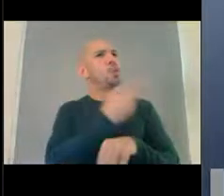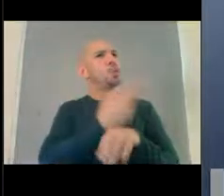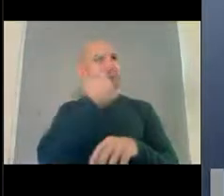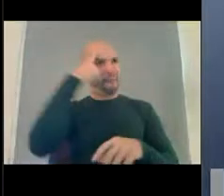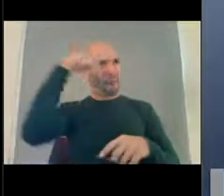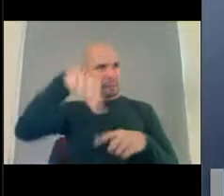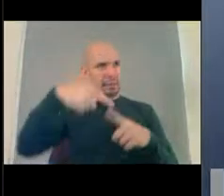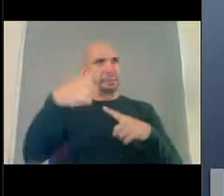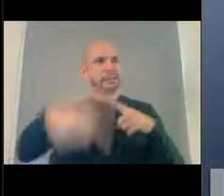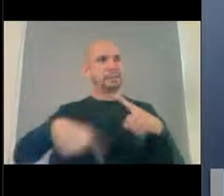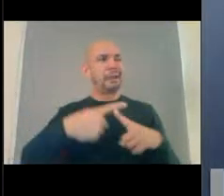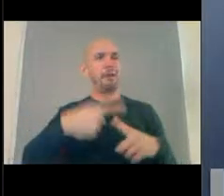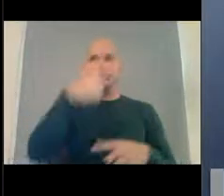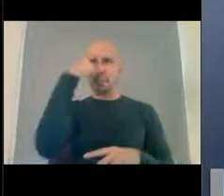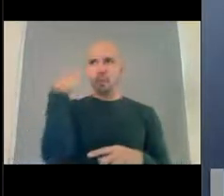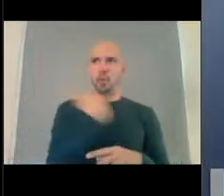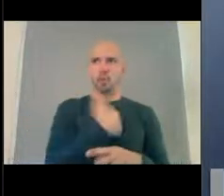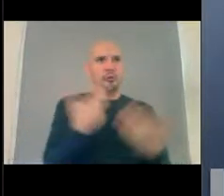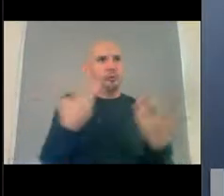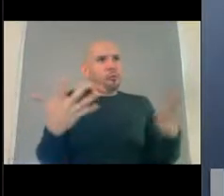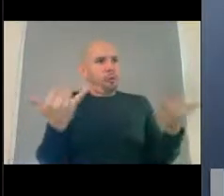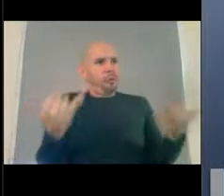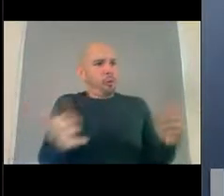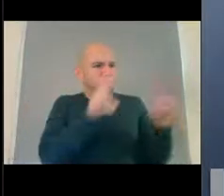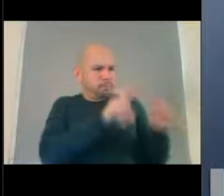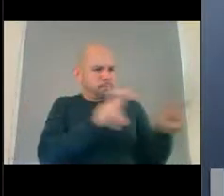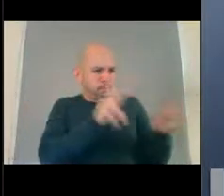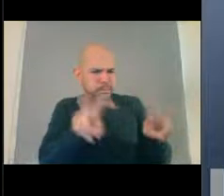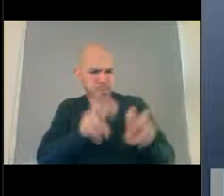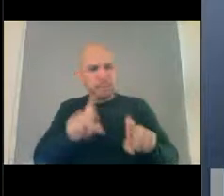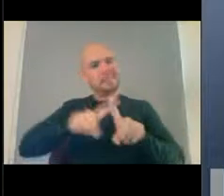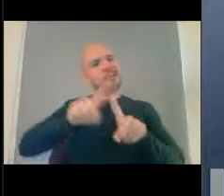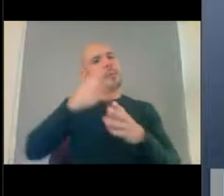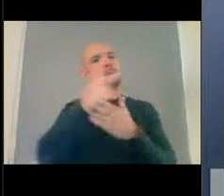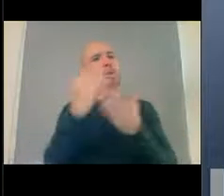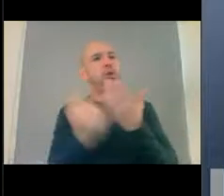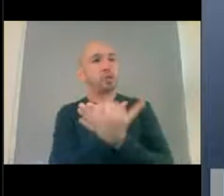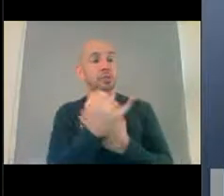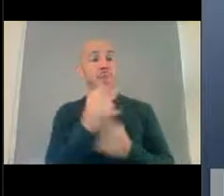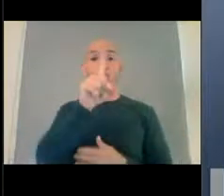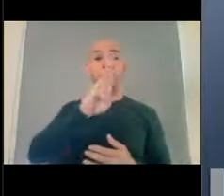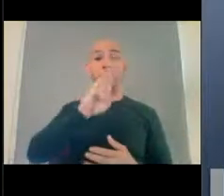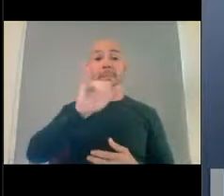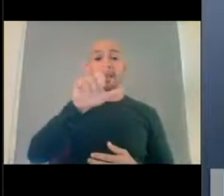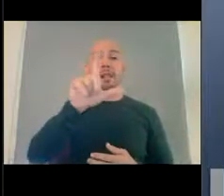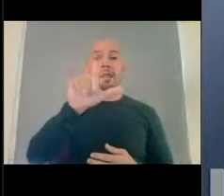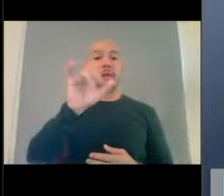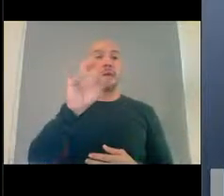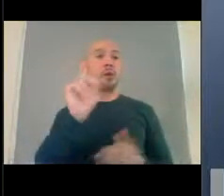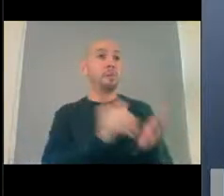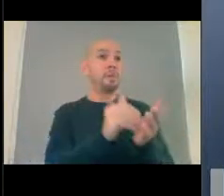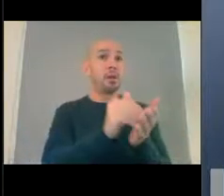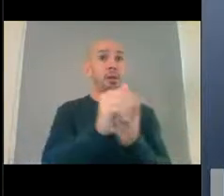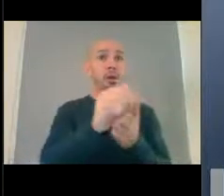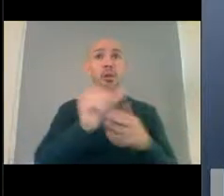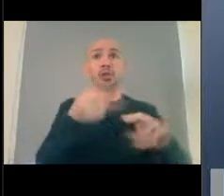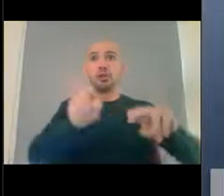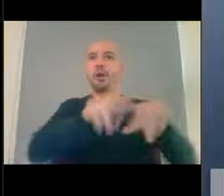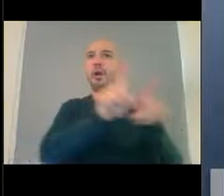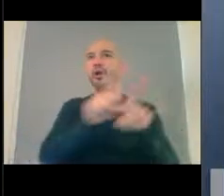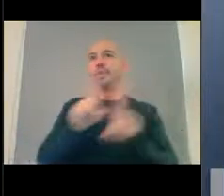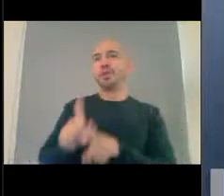we are already underway evaluating project applications the one billion dollar increase along with the nearly 200 million